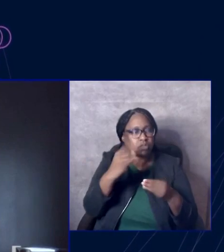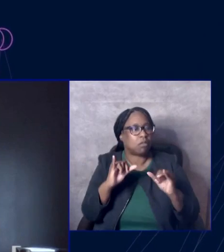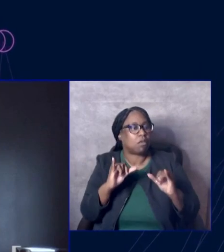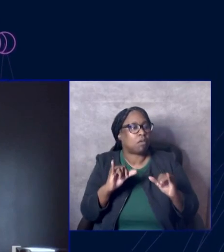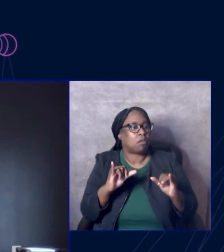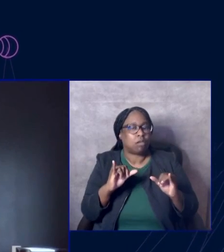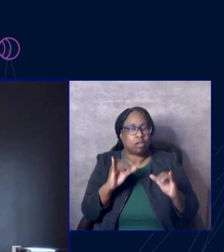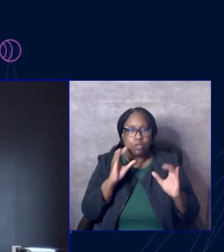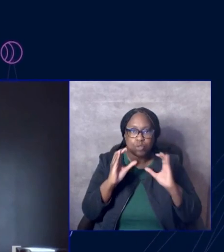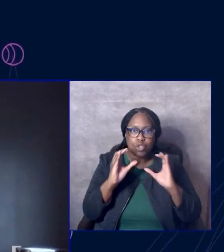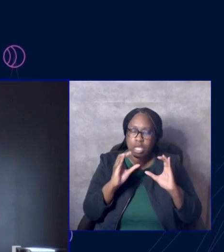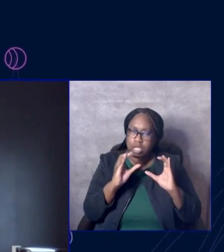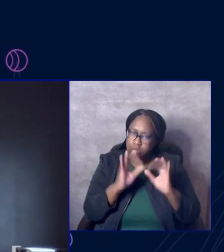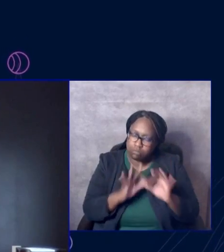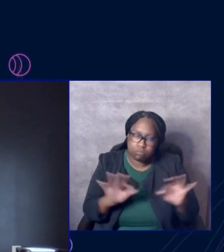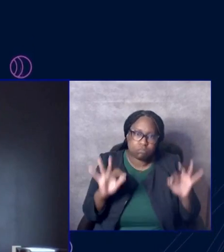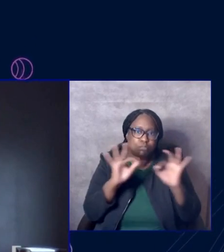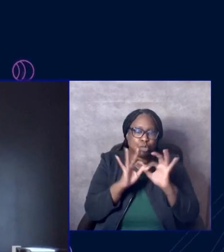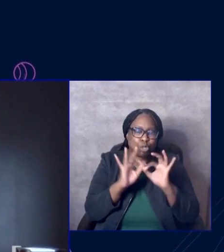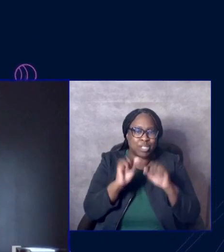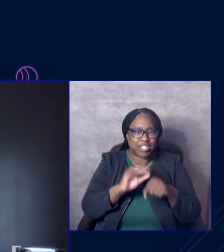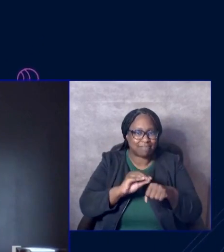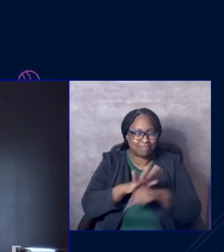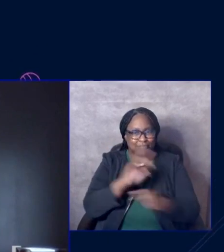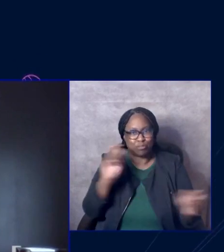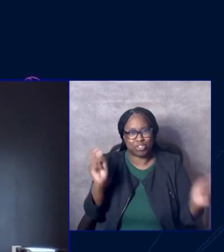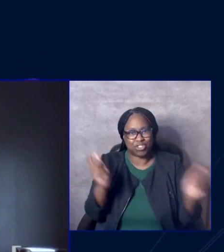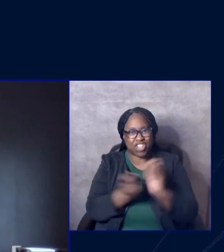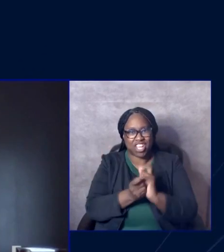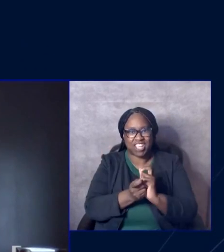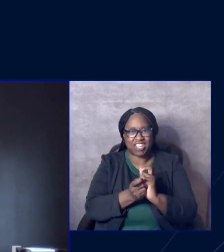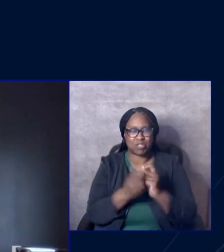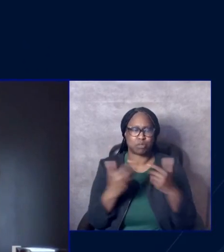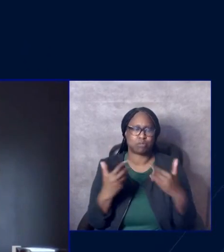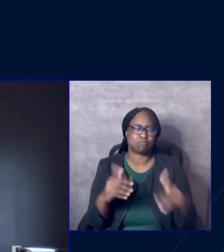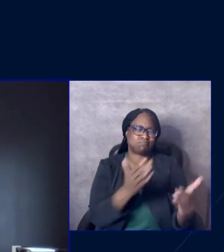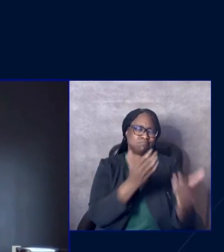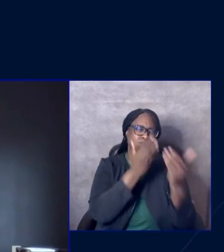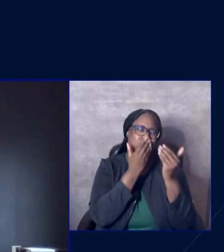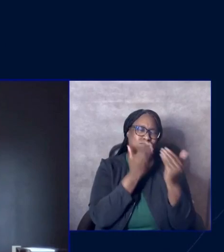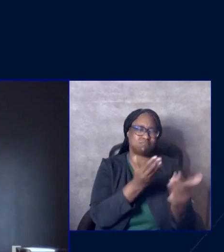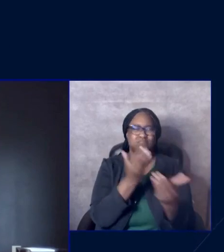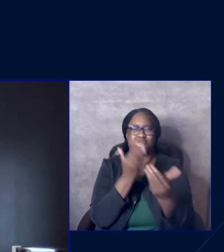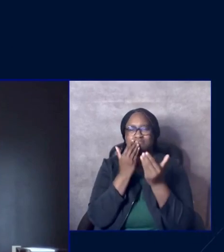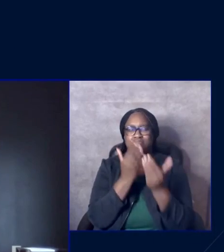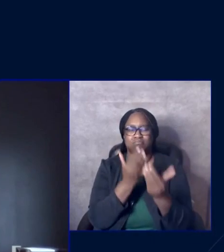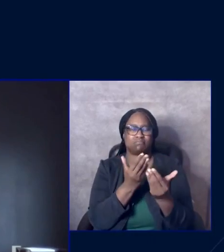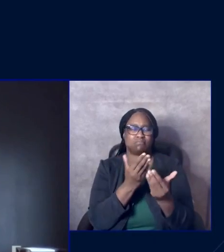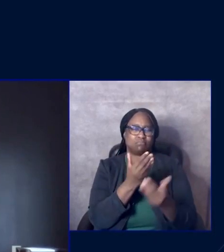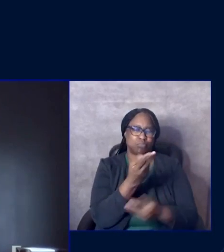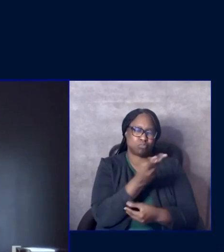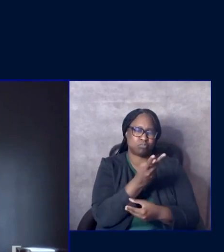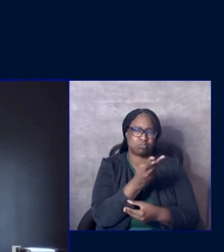to deliver change. So with that, huge gratitude to both Bruna and José and all of the folks